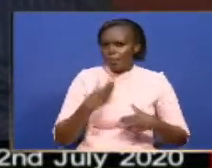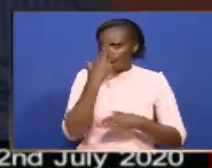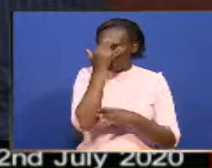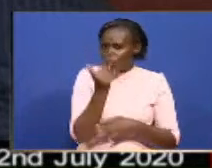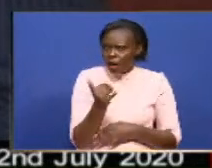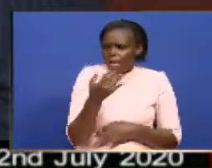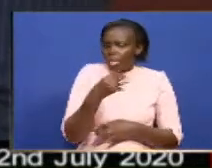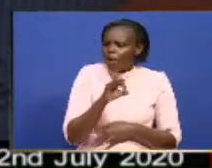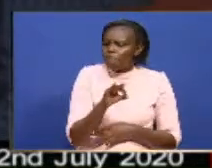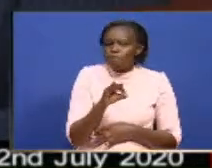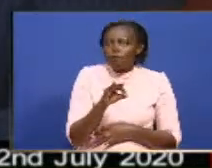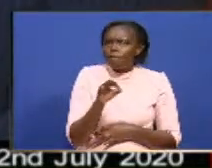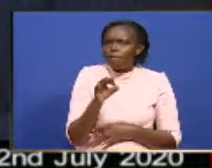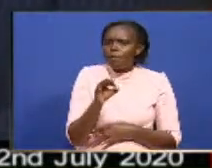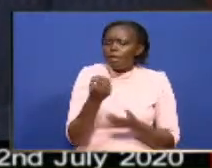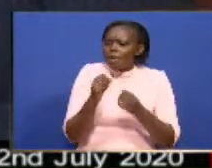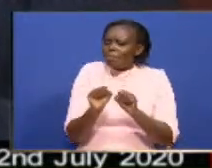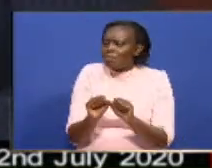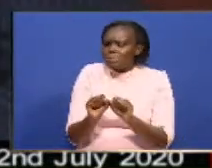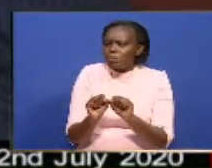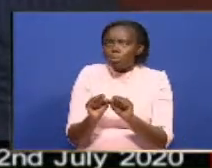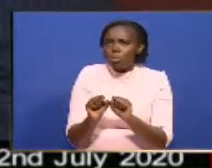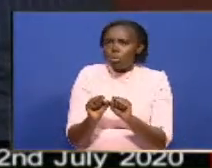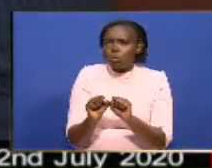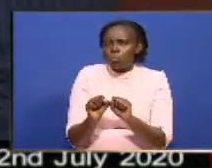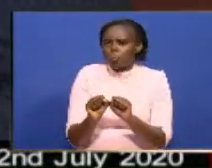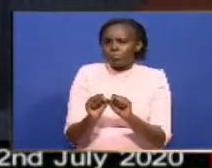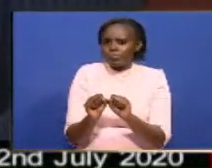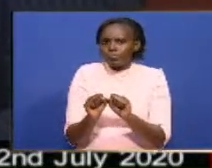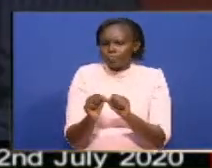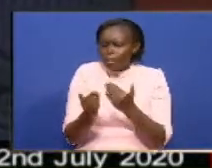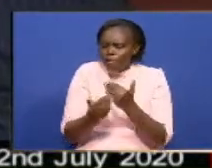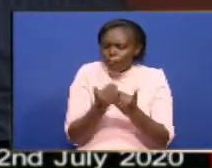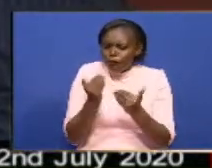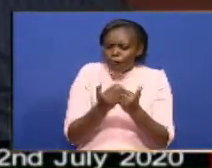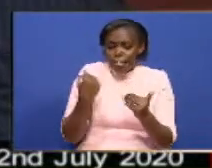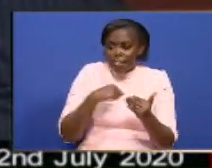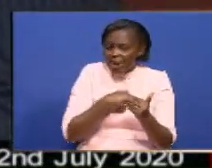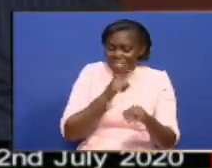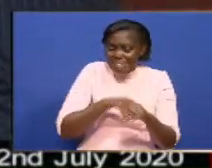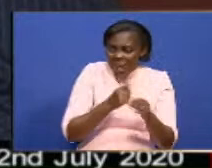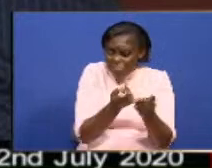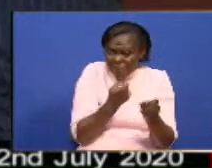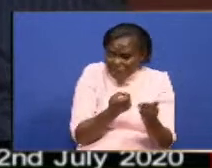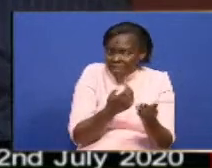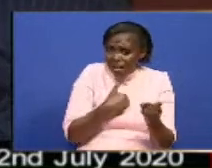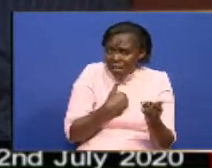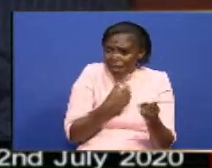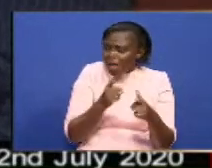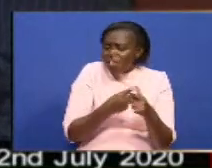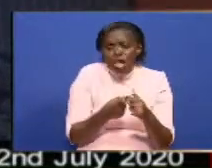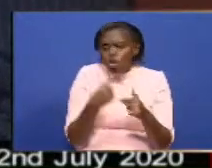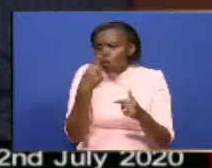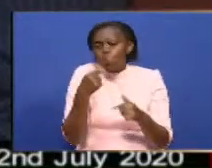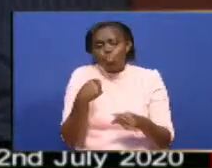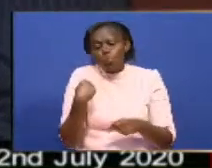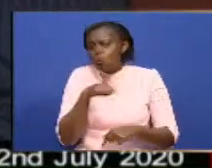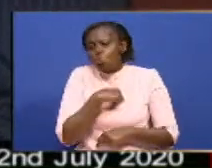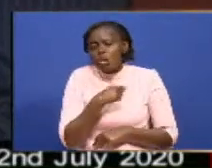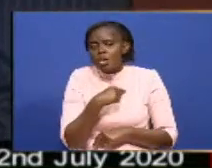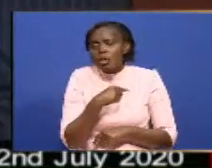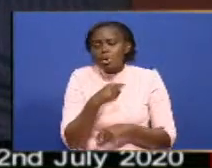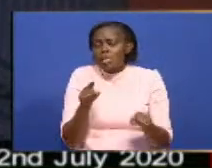if they cannot favor us at a time of need, then who are we